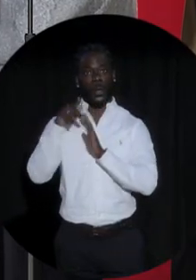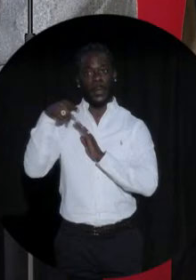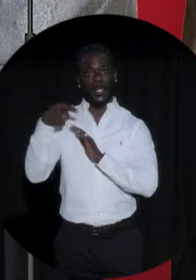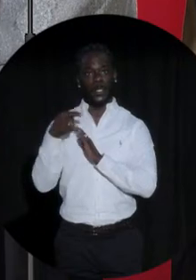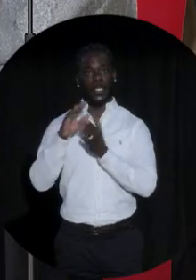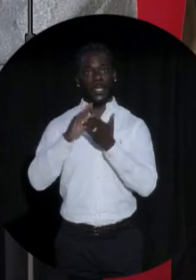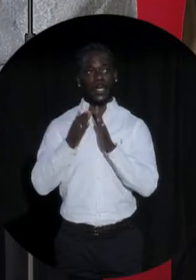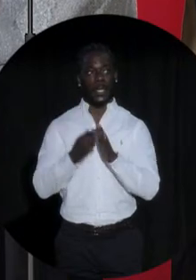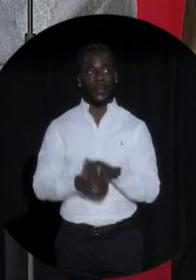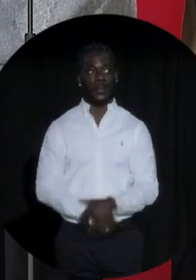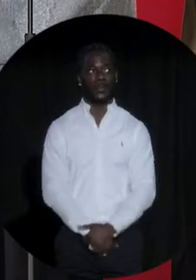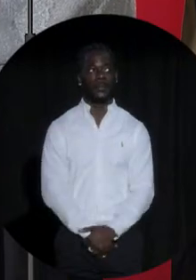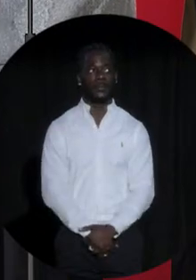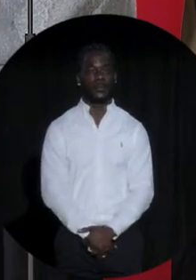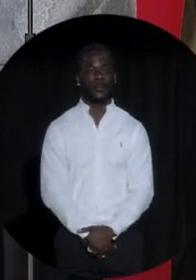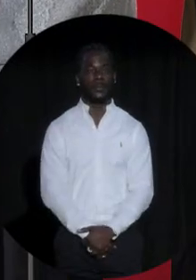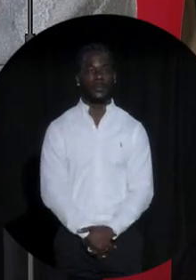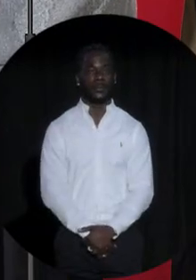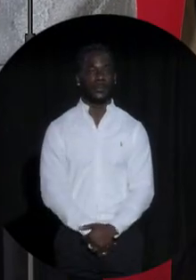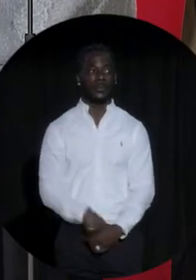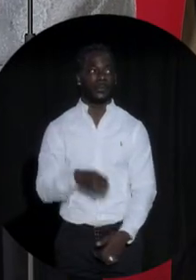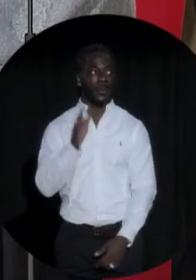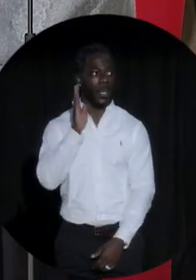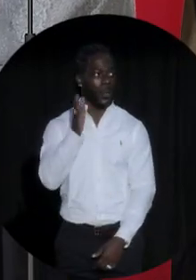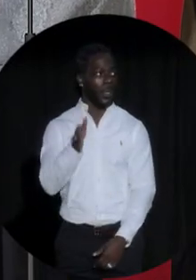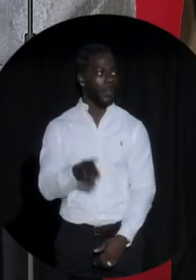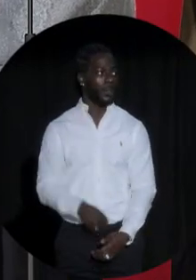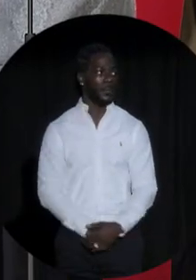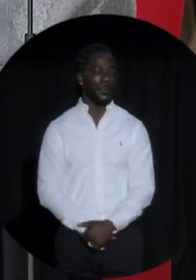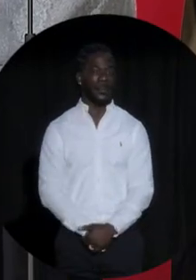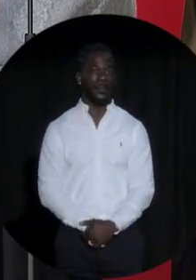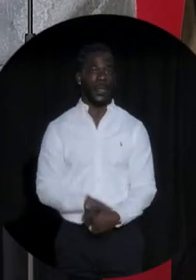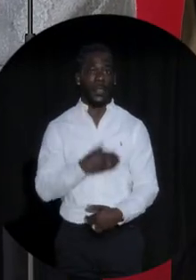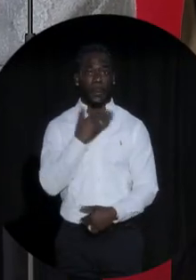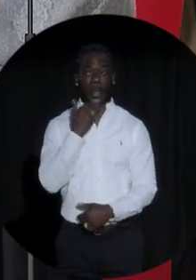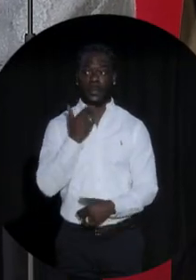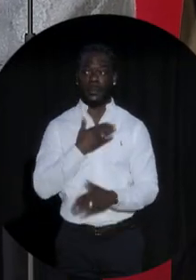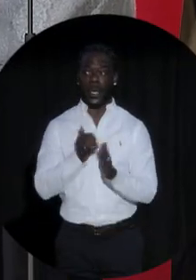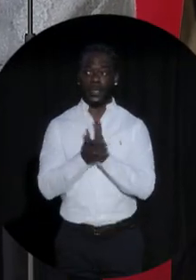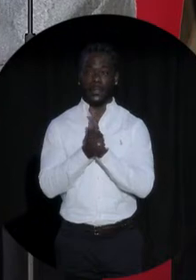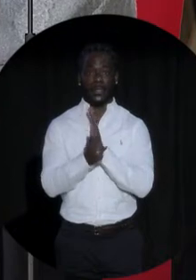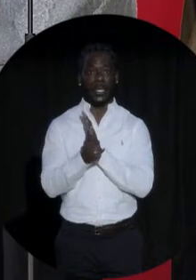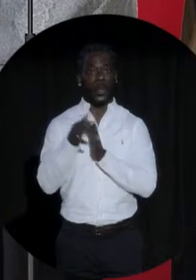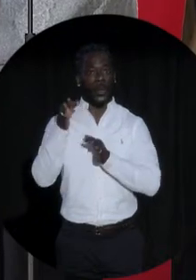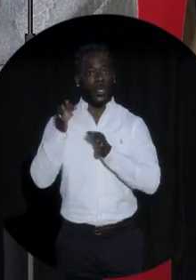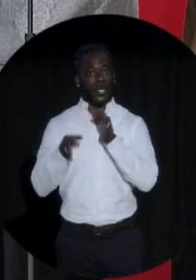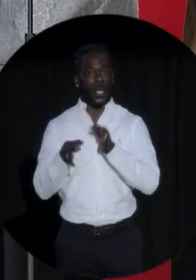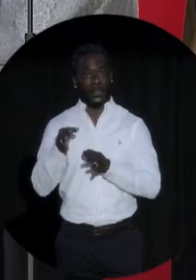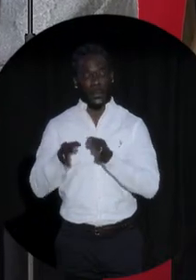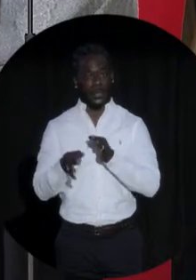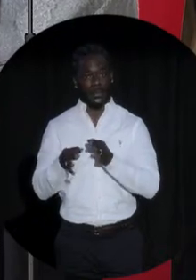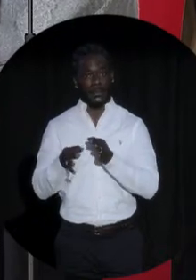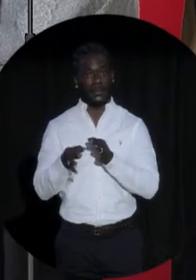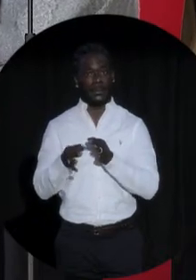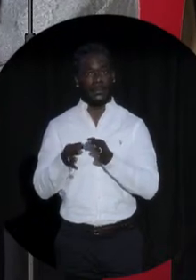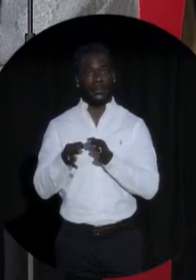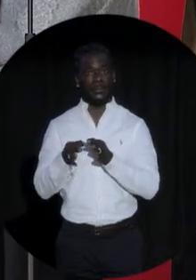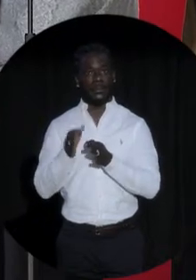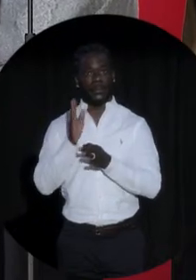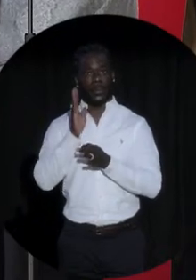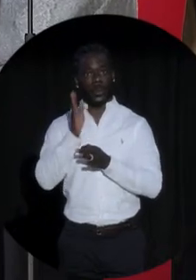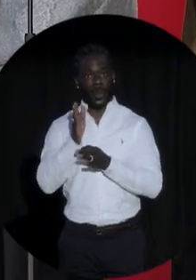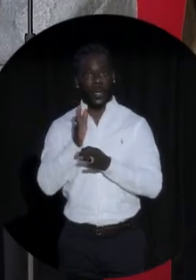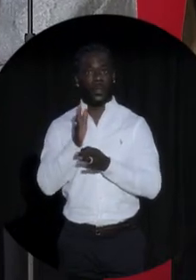the Charter and laws of Prince George's County. And that I will. And that I will. To the best of my skill and judgment. To the best of my skill and judgment. Diligently